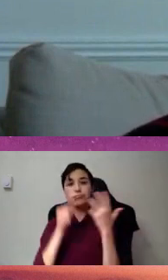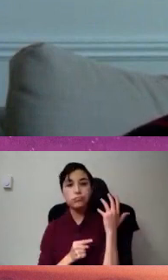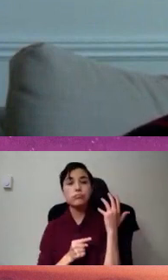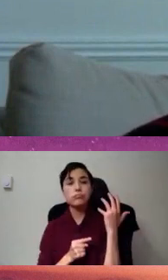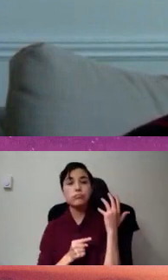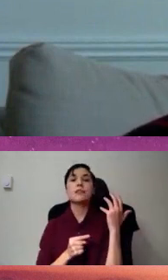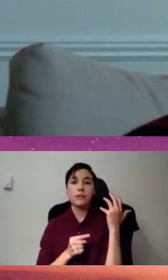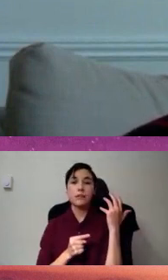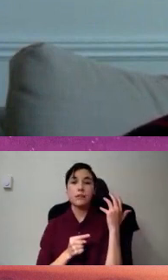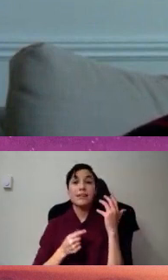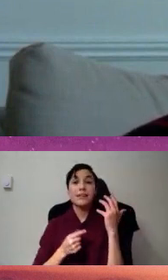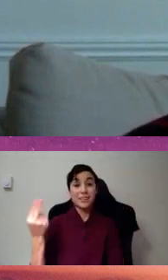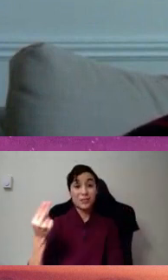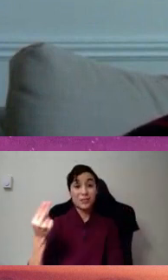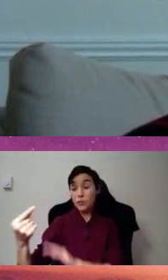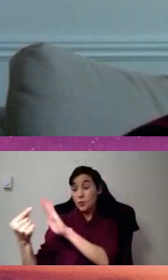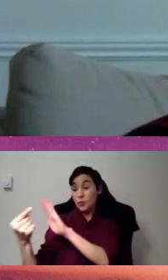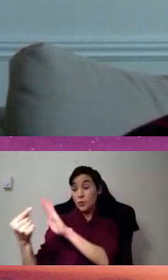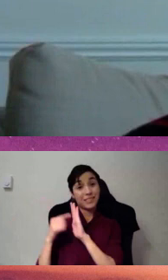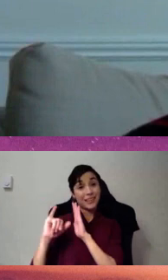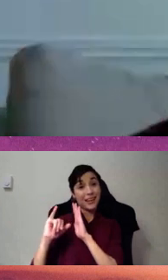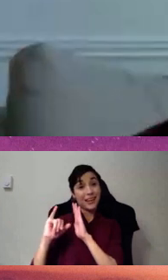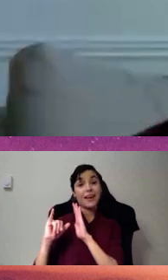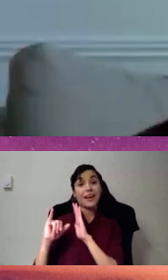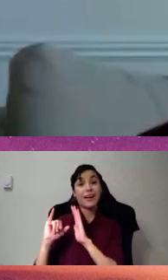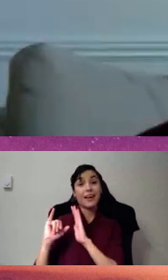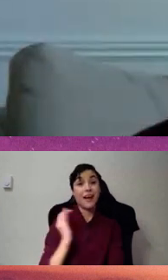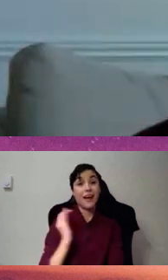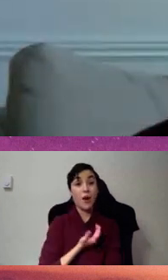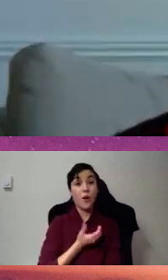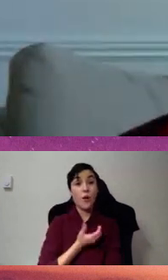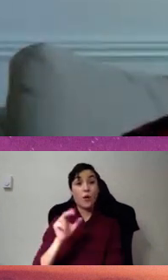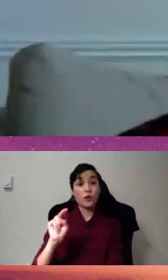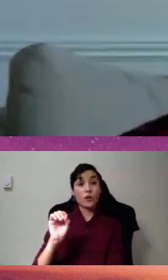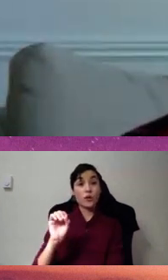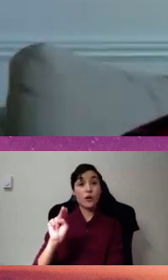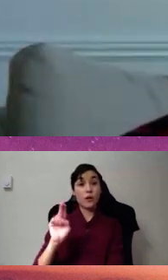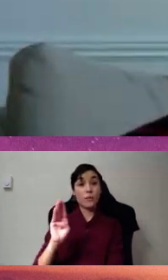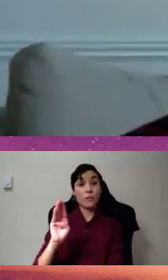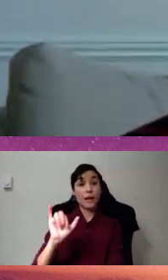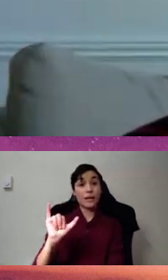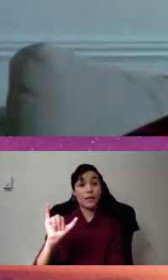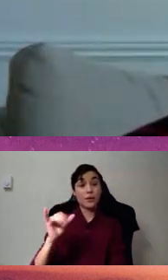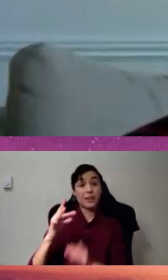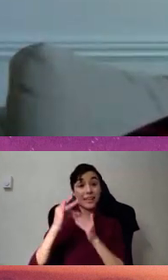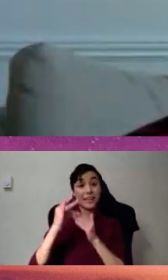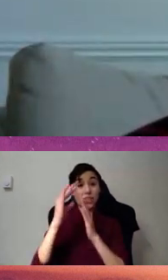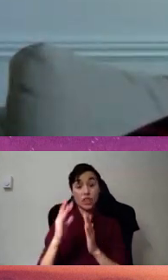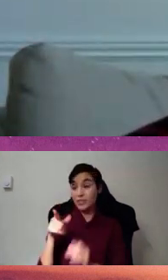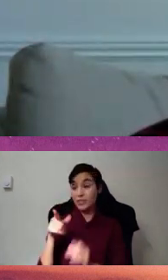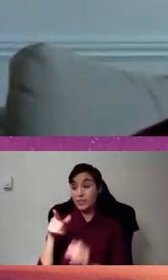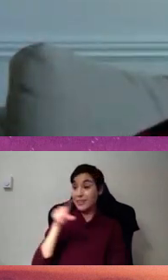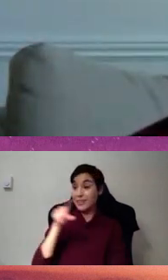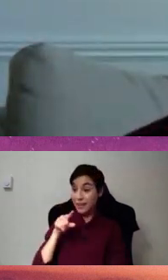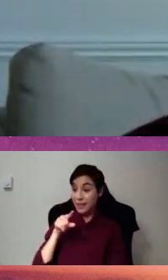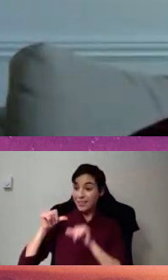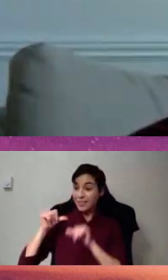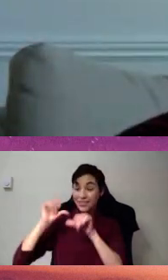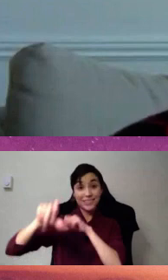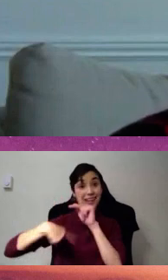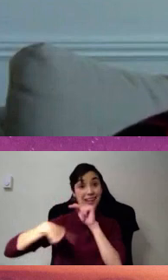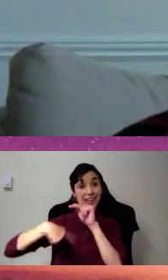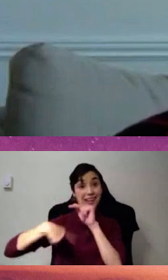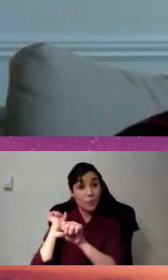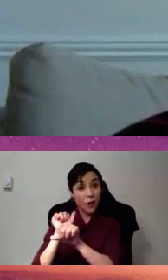our non-binary leaders who have been pushing the envelope for our existence and doing so